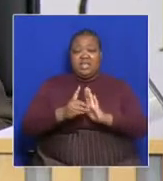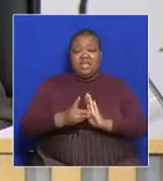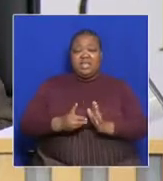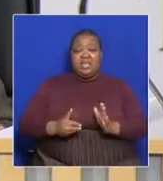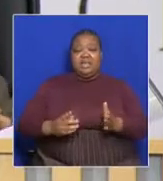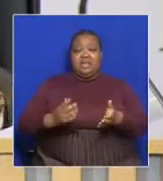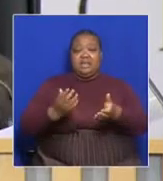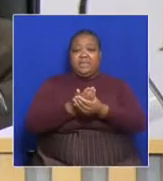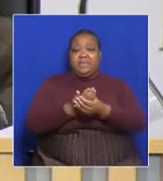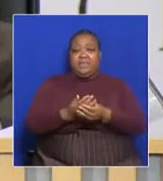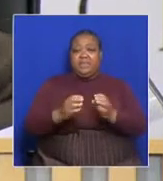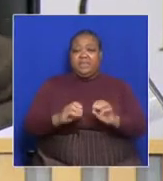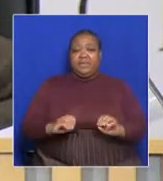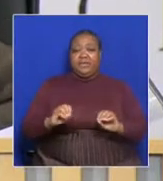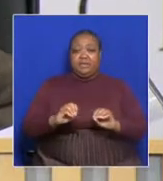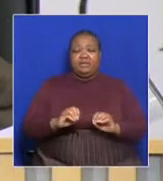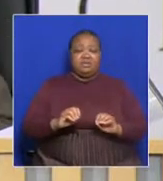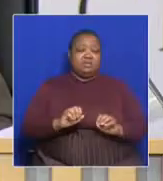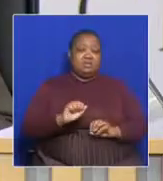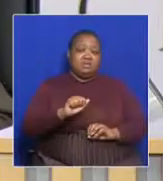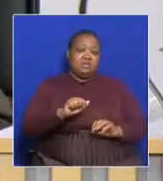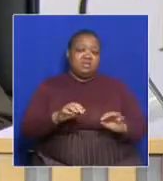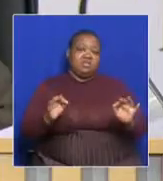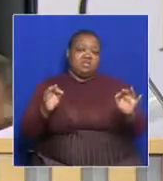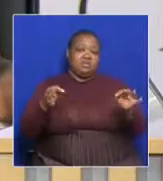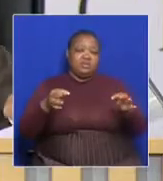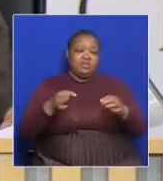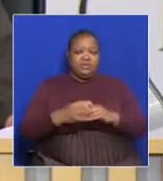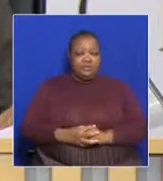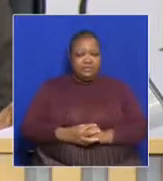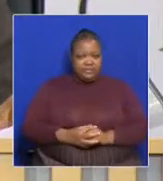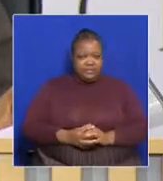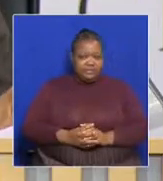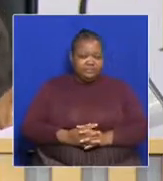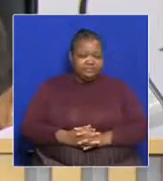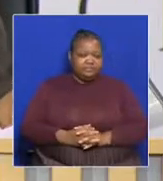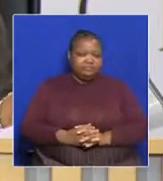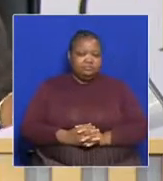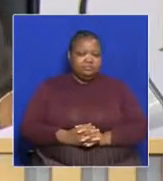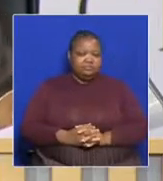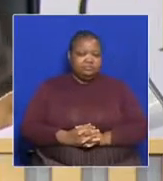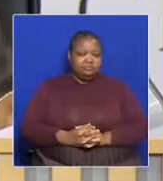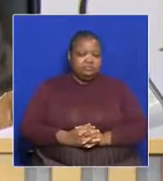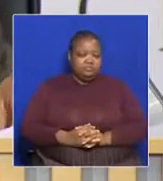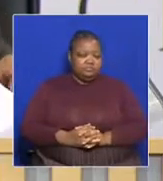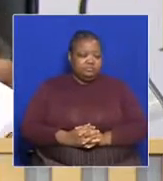Yes, you are correct, Commissioner. Yes. Now,